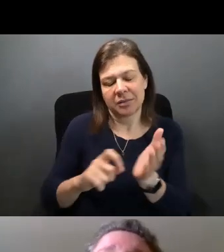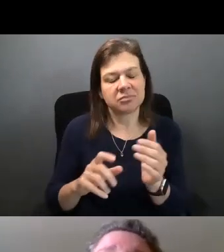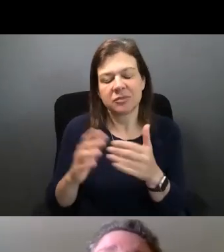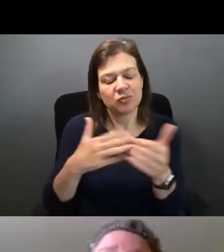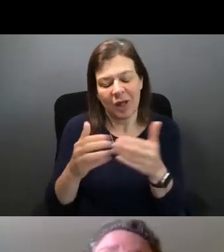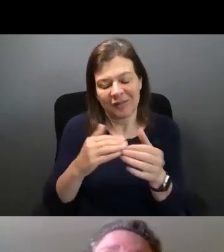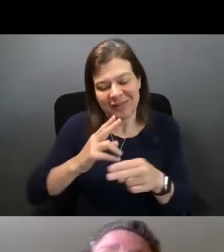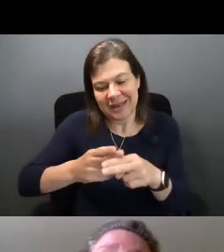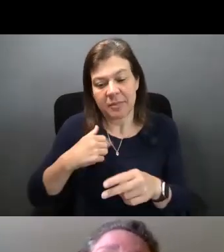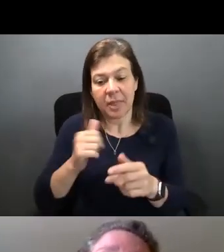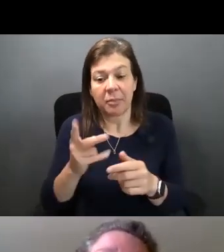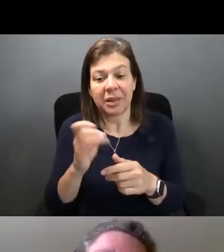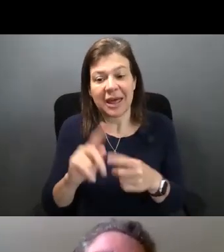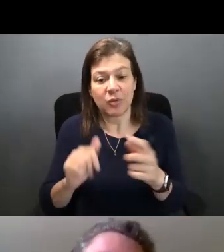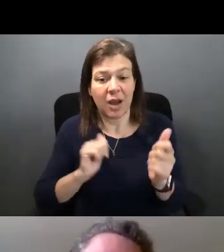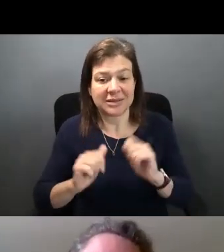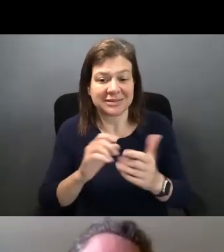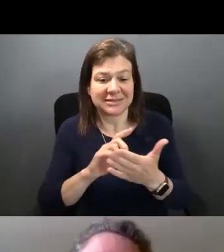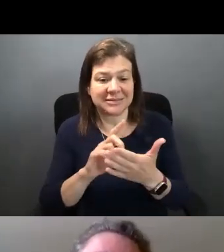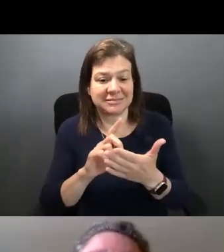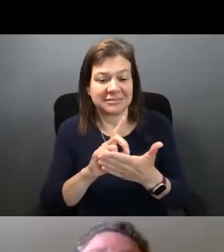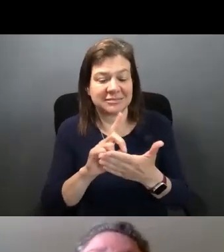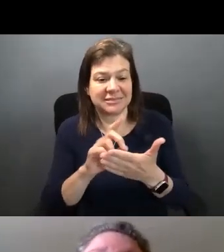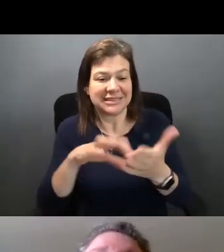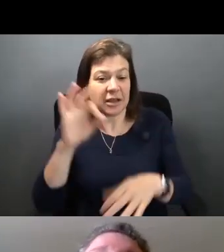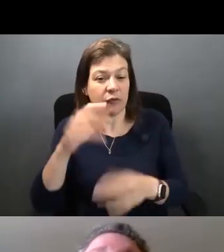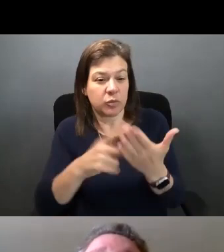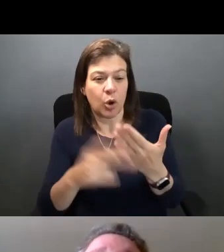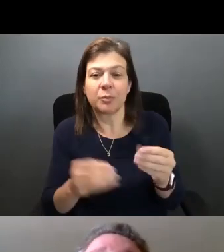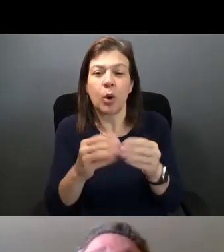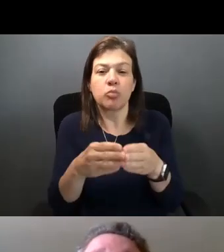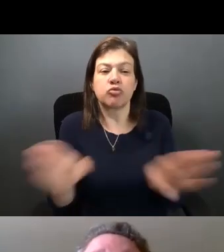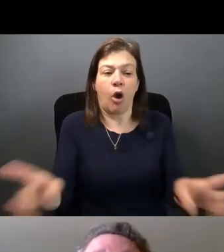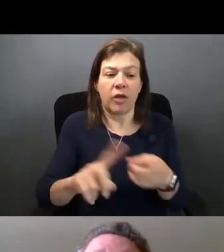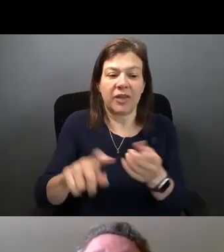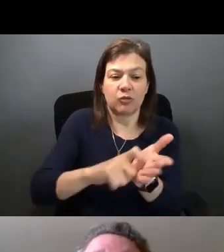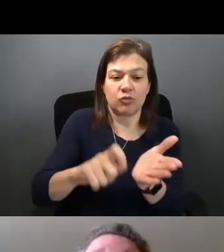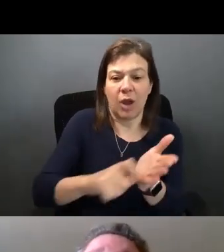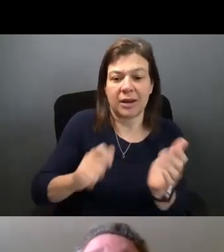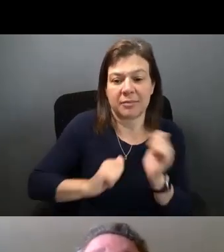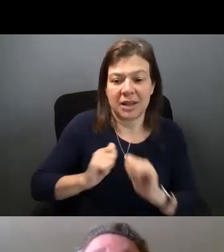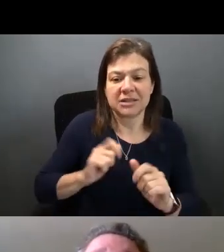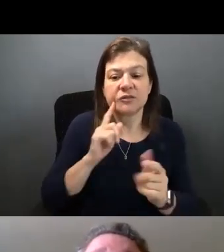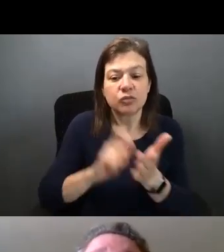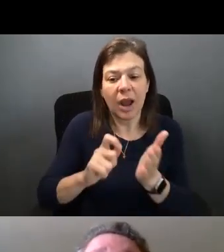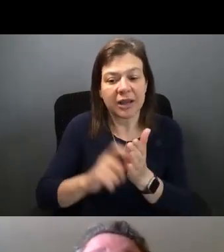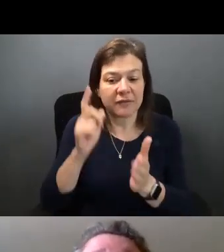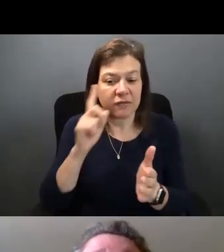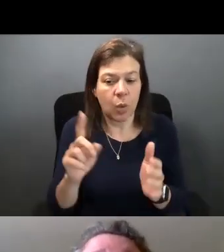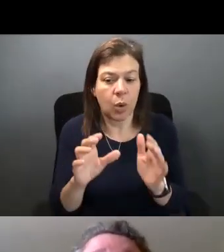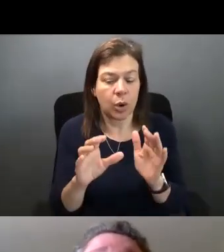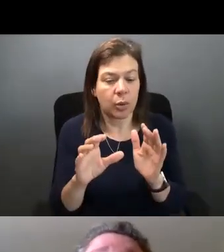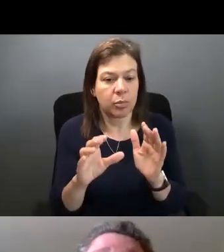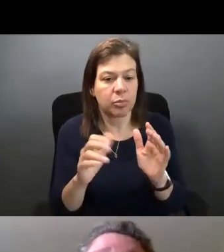Playwright Discovery Program is broader than playwriting. It is for writing for performance, so it includes scripts